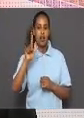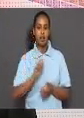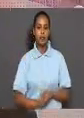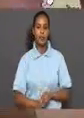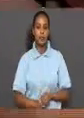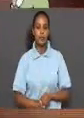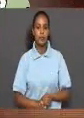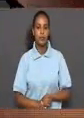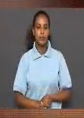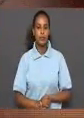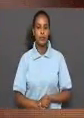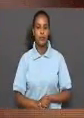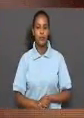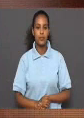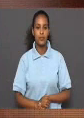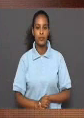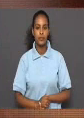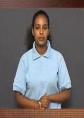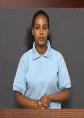acid.